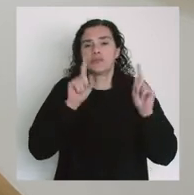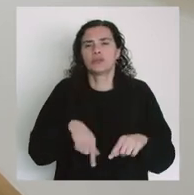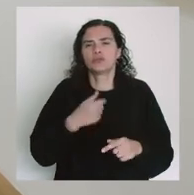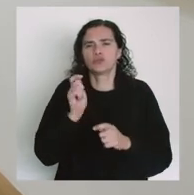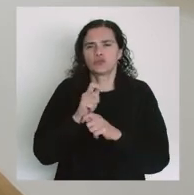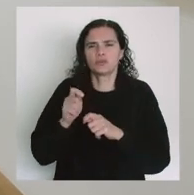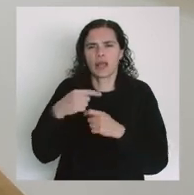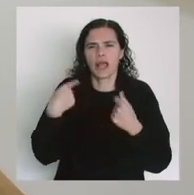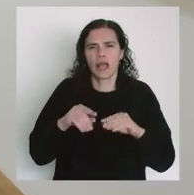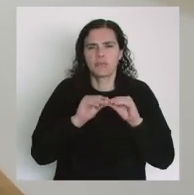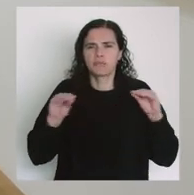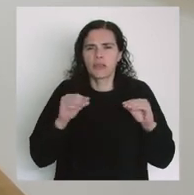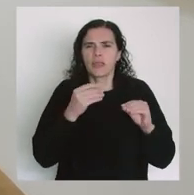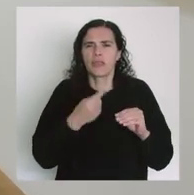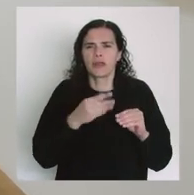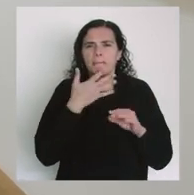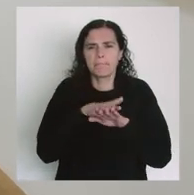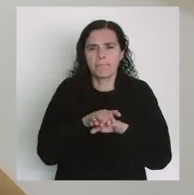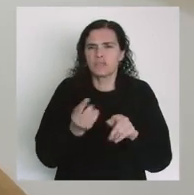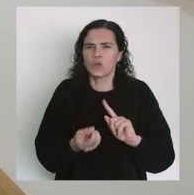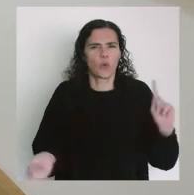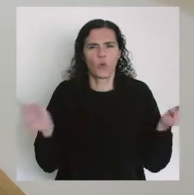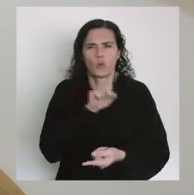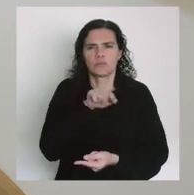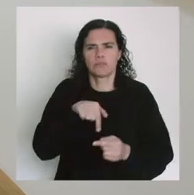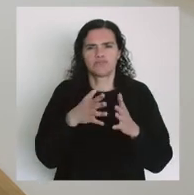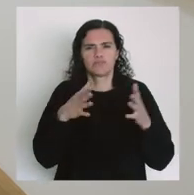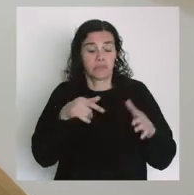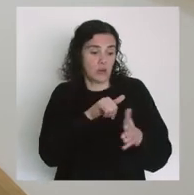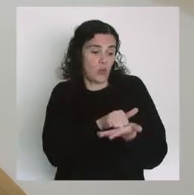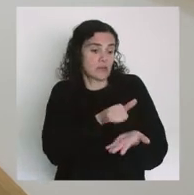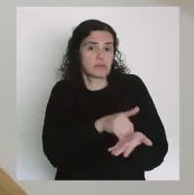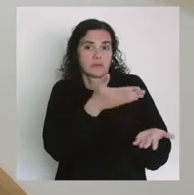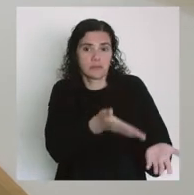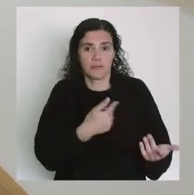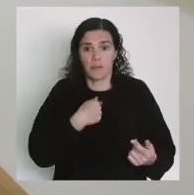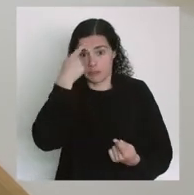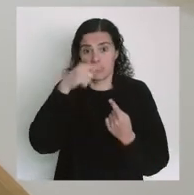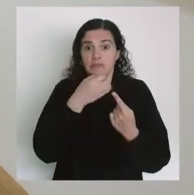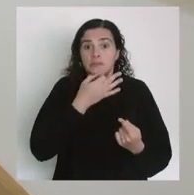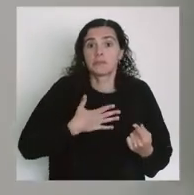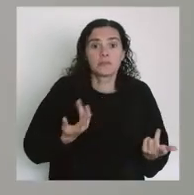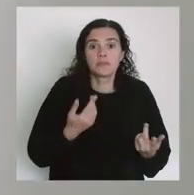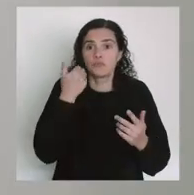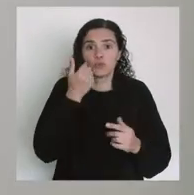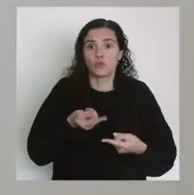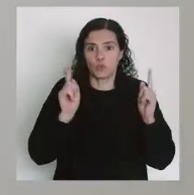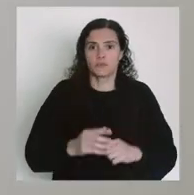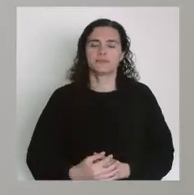the stingray fish, is the opposite of monumental. It's a croissant. It's for breakfast. It's not for